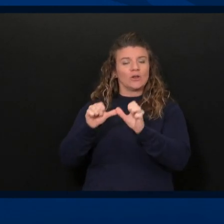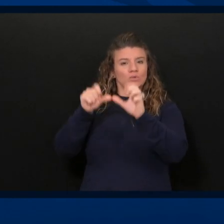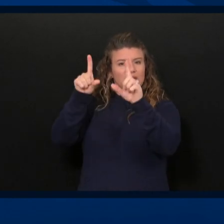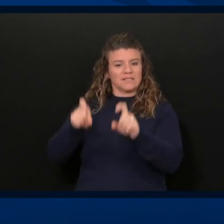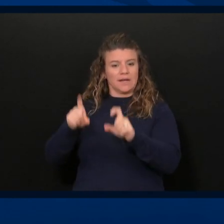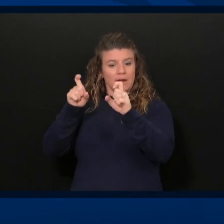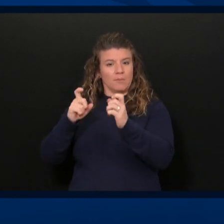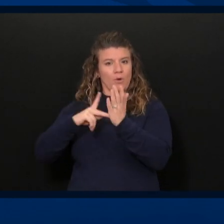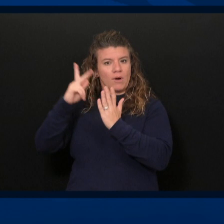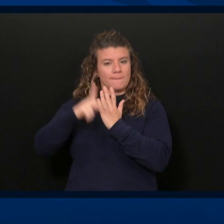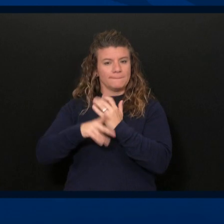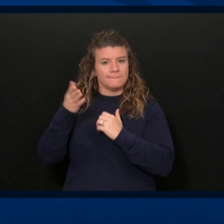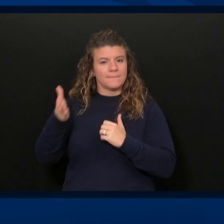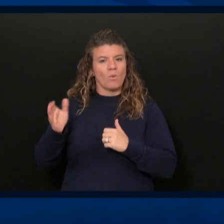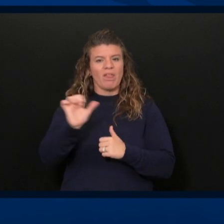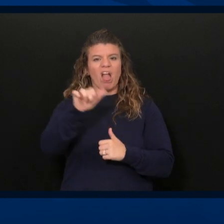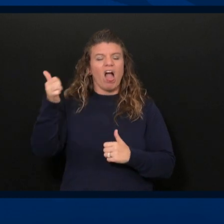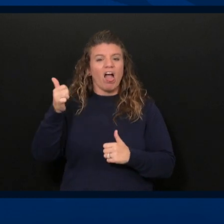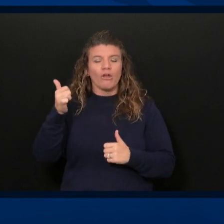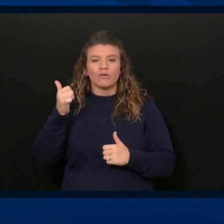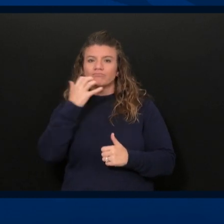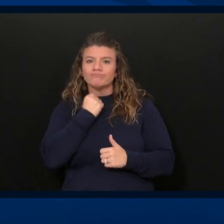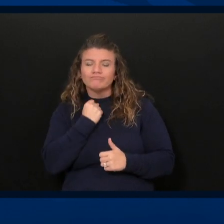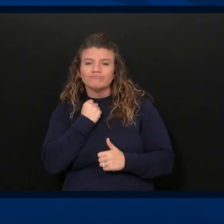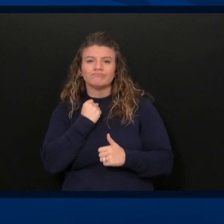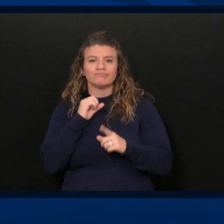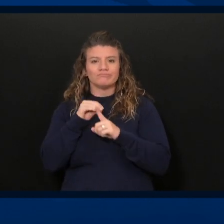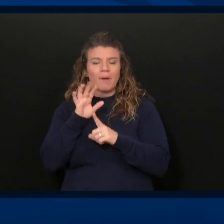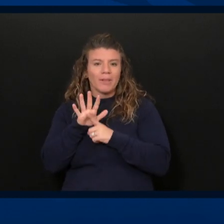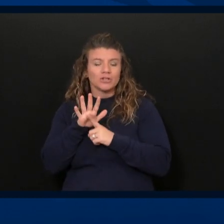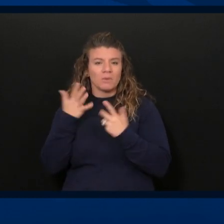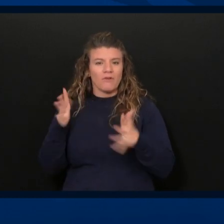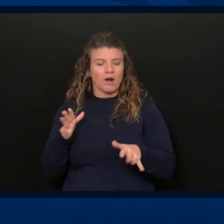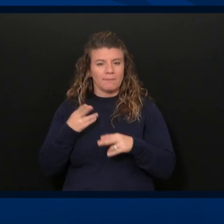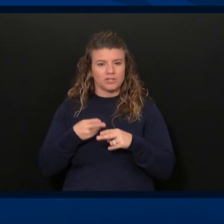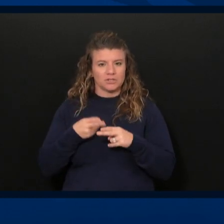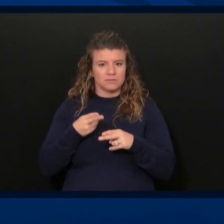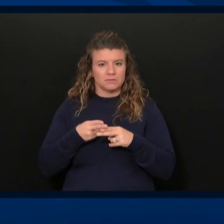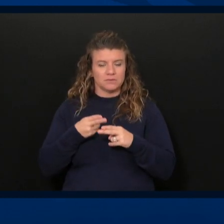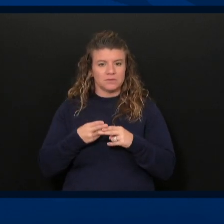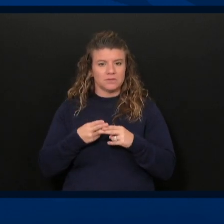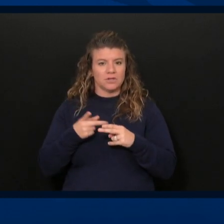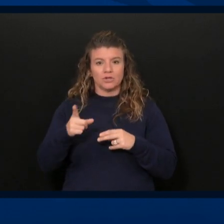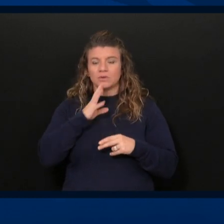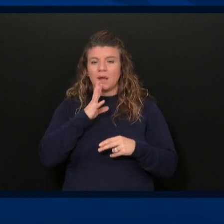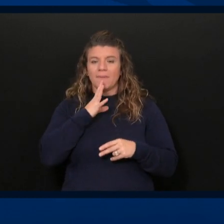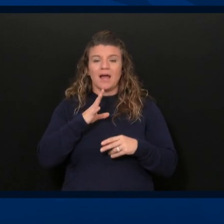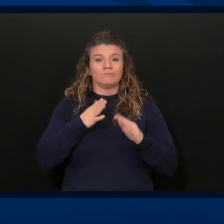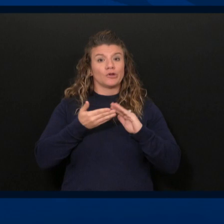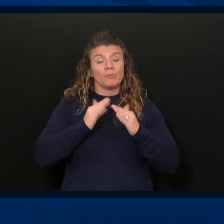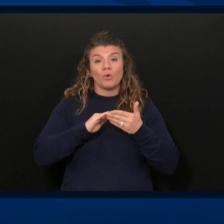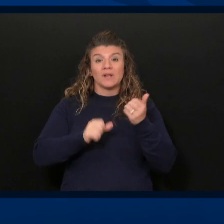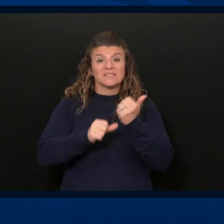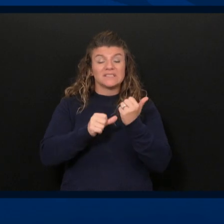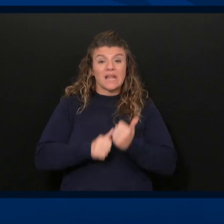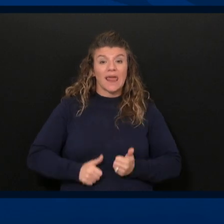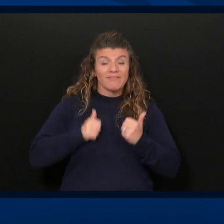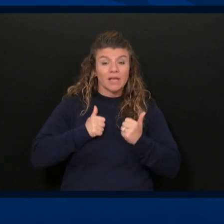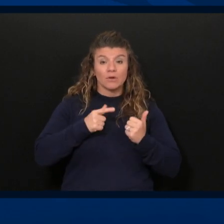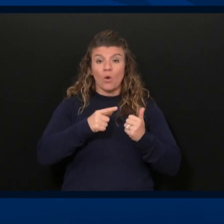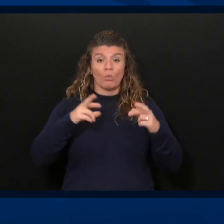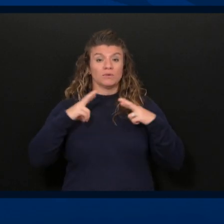testing program with those other vulnerable populations that we've all mentioned? When you talk about community assisted living, retirement